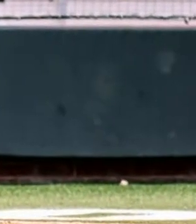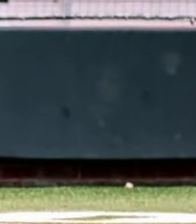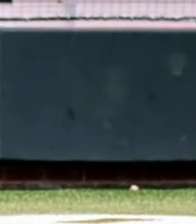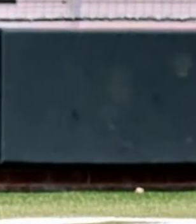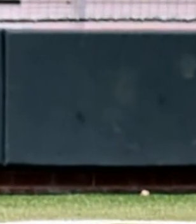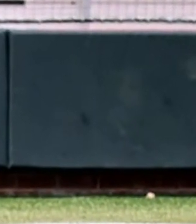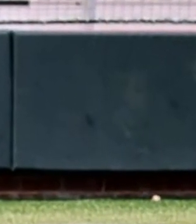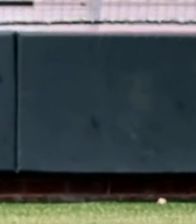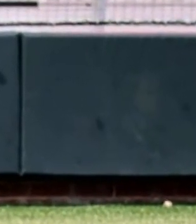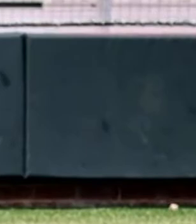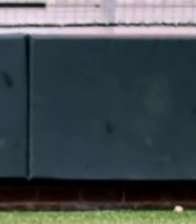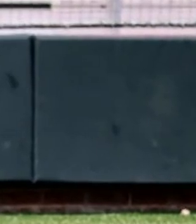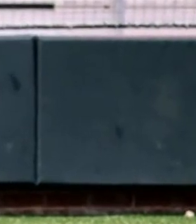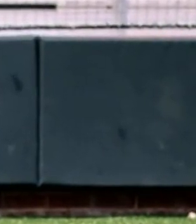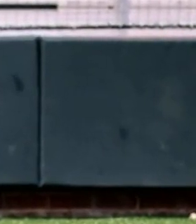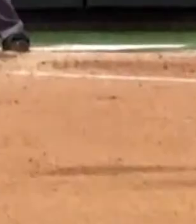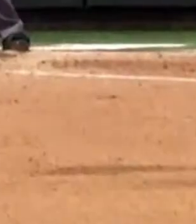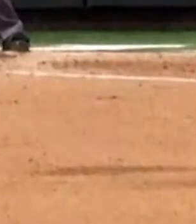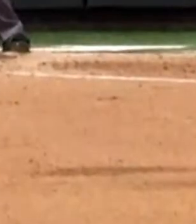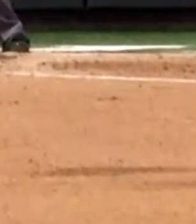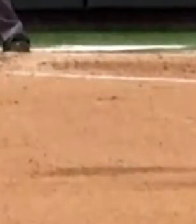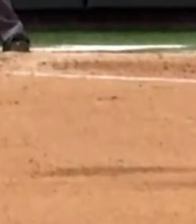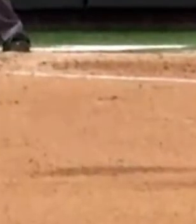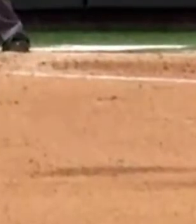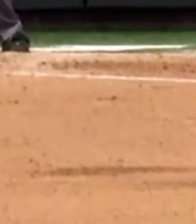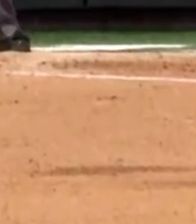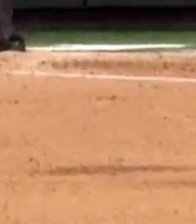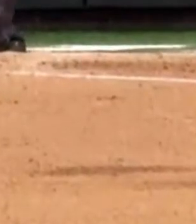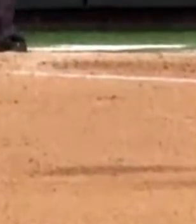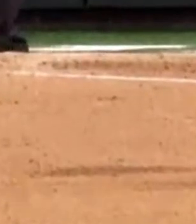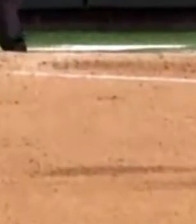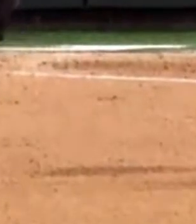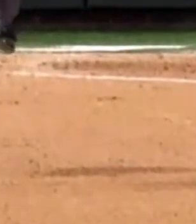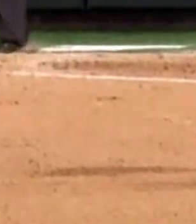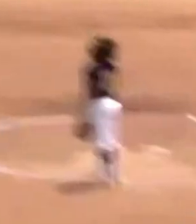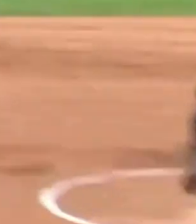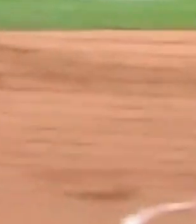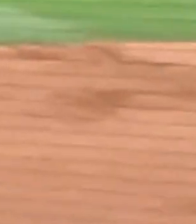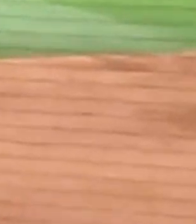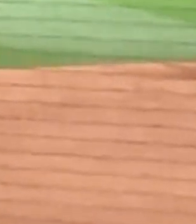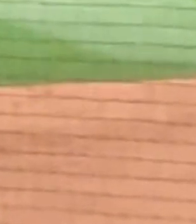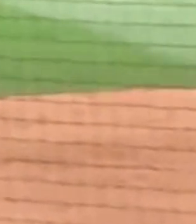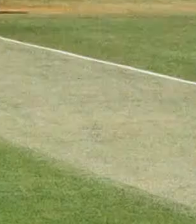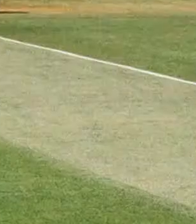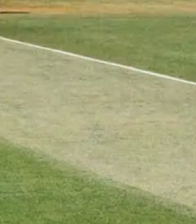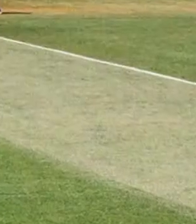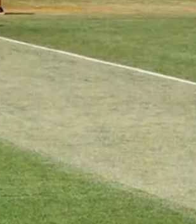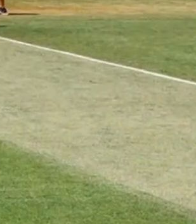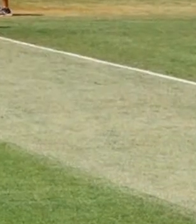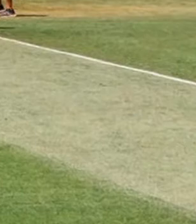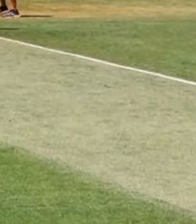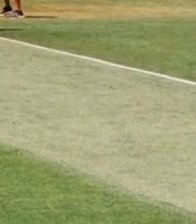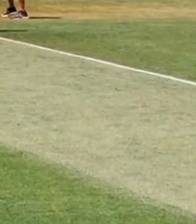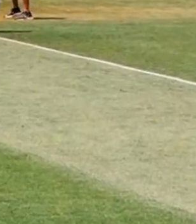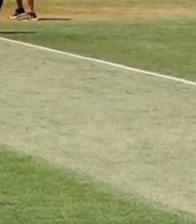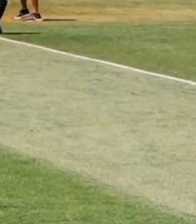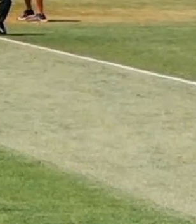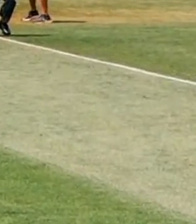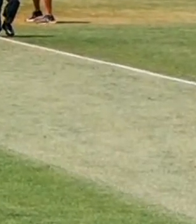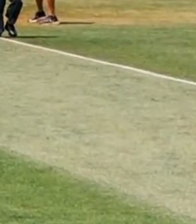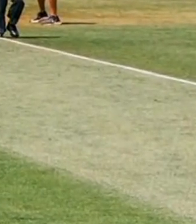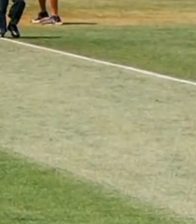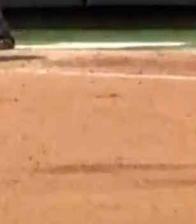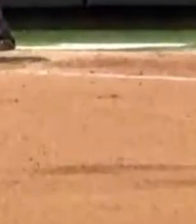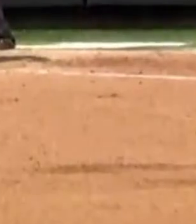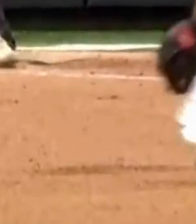Return to the Mac. Get up what it is, what it does, what it is, what it isn't. Looking for a better way to get up out of bed instead of getting on the internet and checking a new hit. Me get up. First shot, come strut walking. A